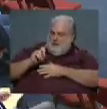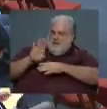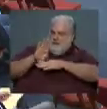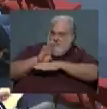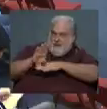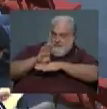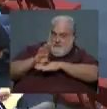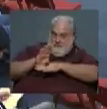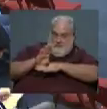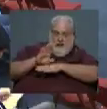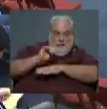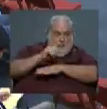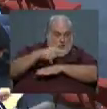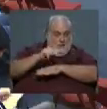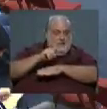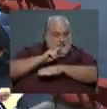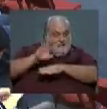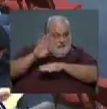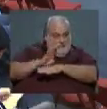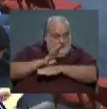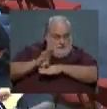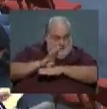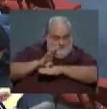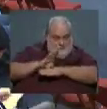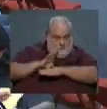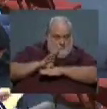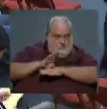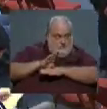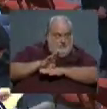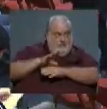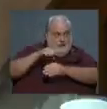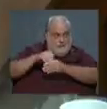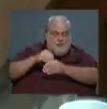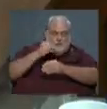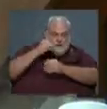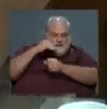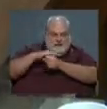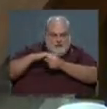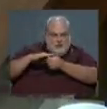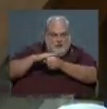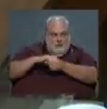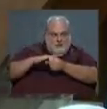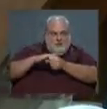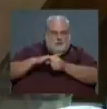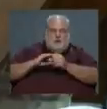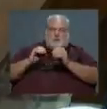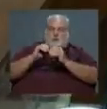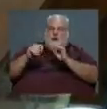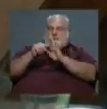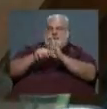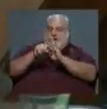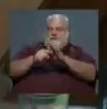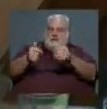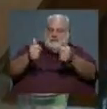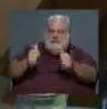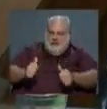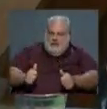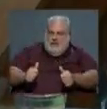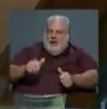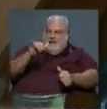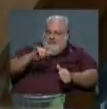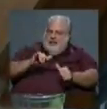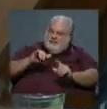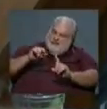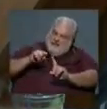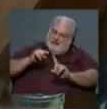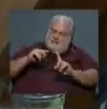business, which is what an apartment complex would be, into a residential neighborhood would further deteriorate the neighborhood. That's all he